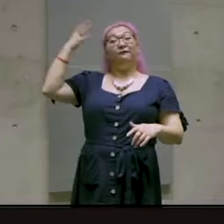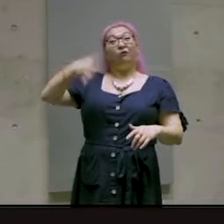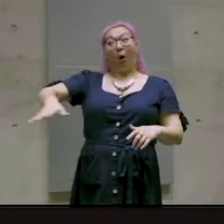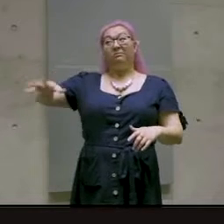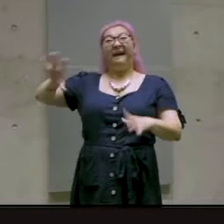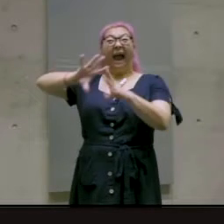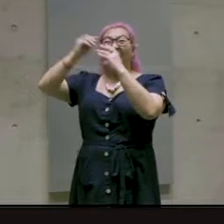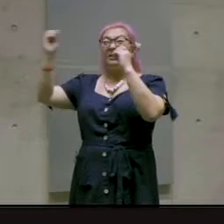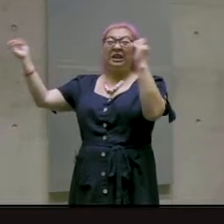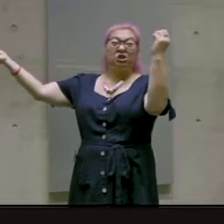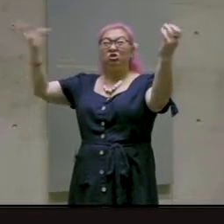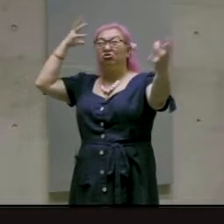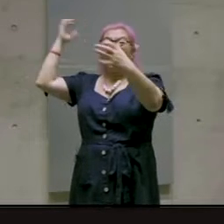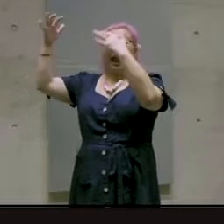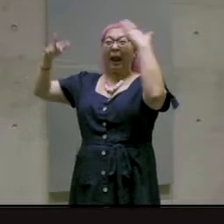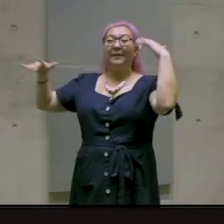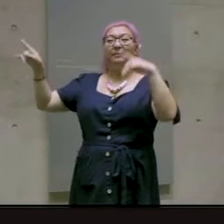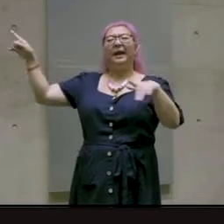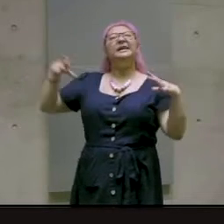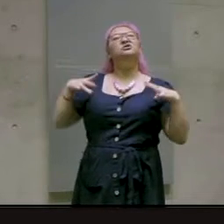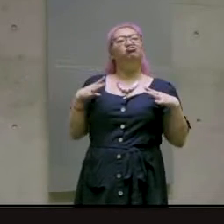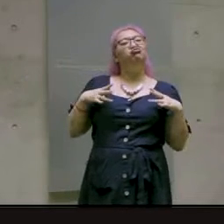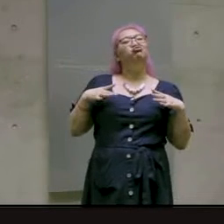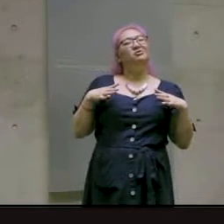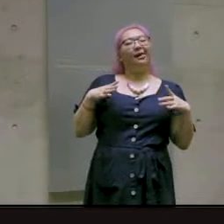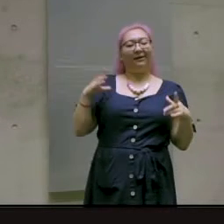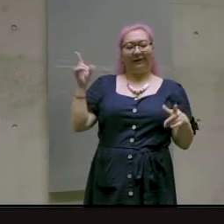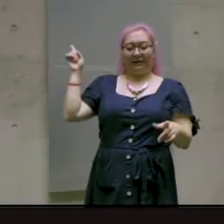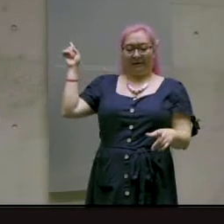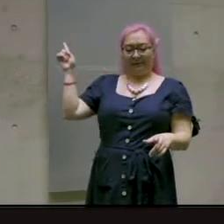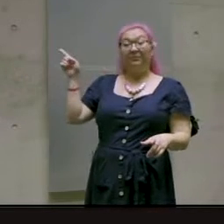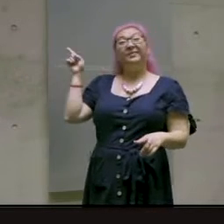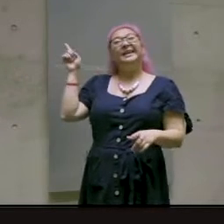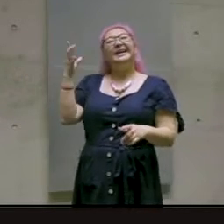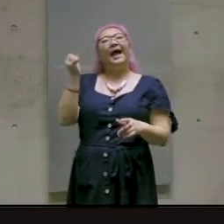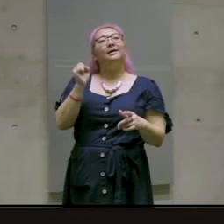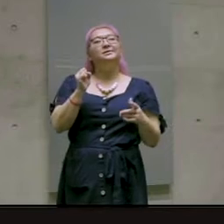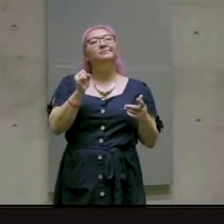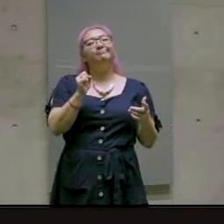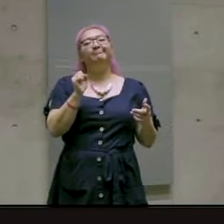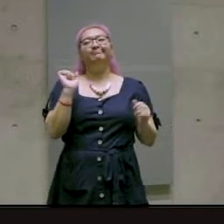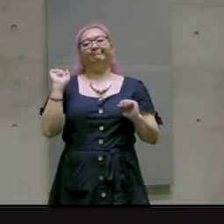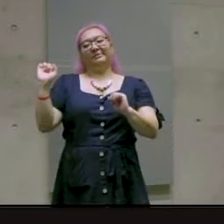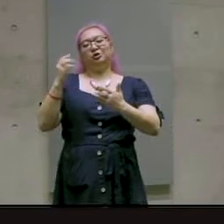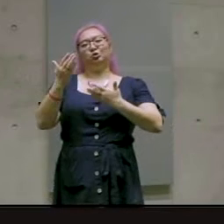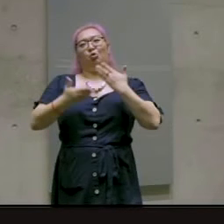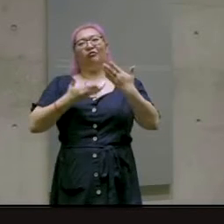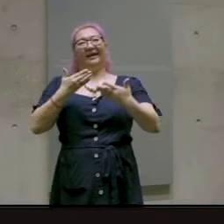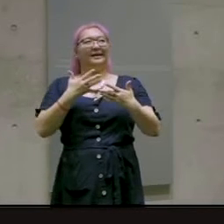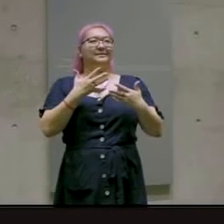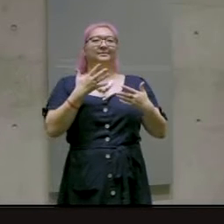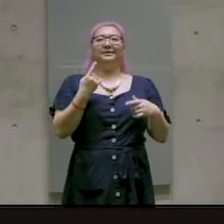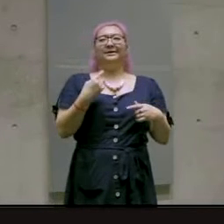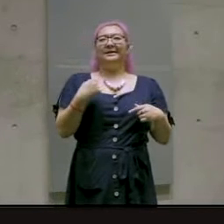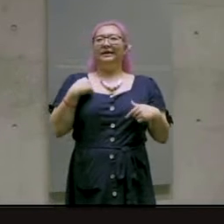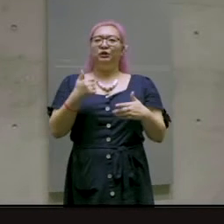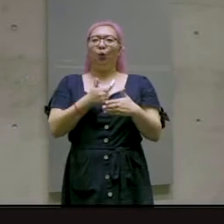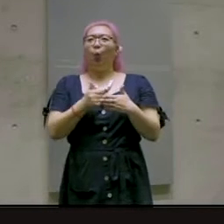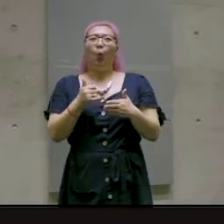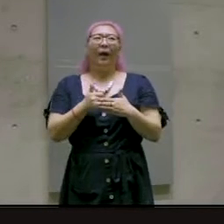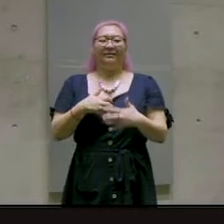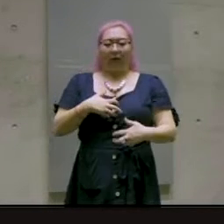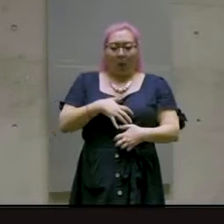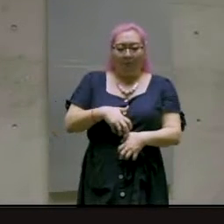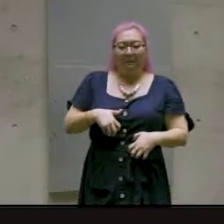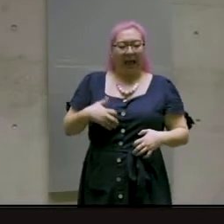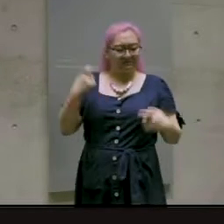quite chill. His arc is, again, he's got kind of a complicated romantic connection, always kind of trying to figure out who he is as a character in his own